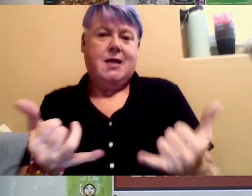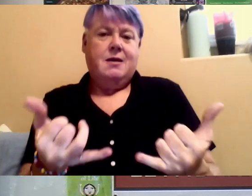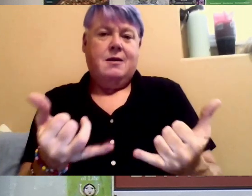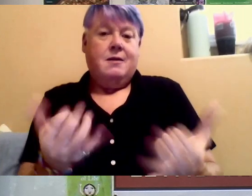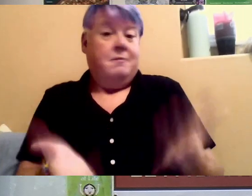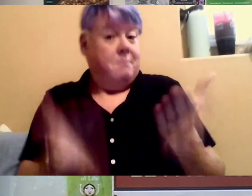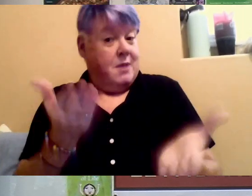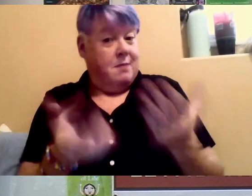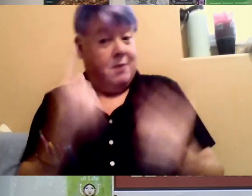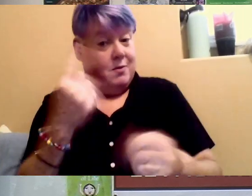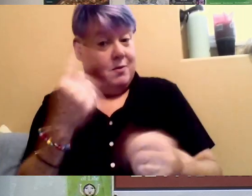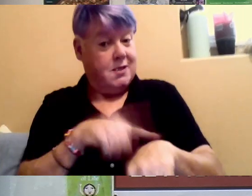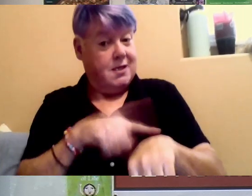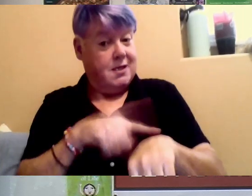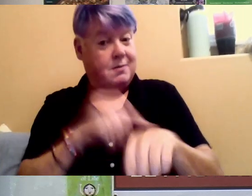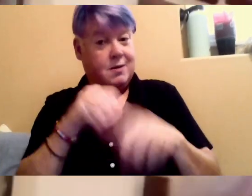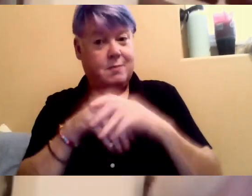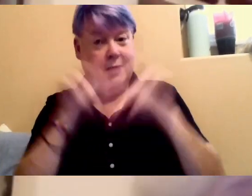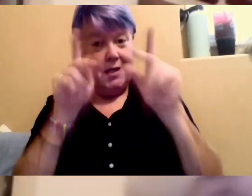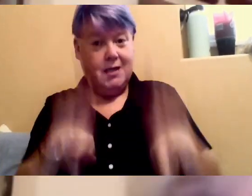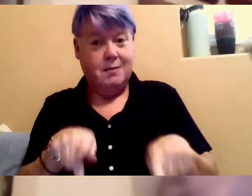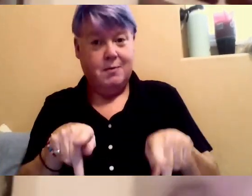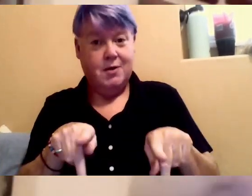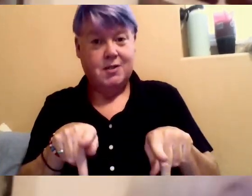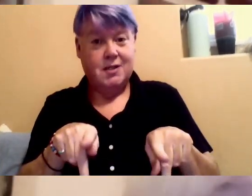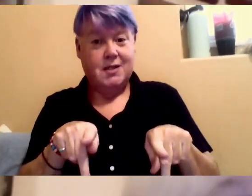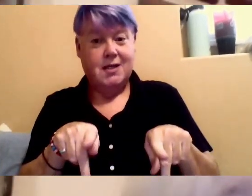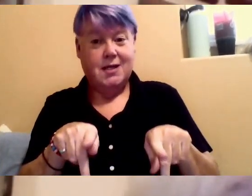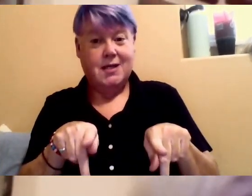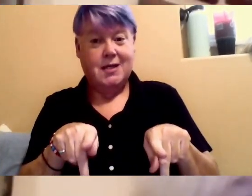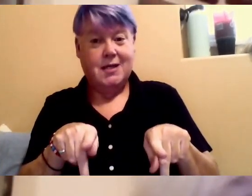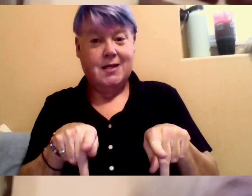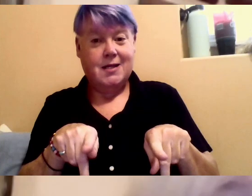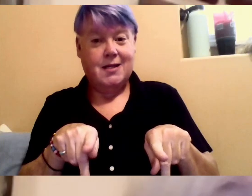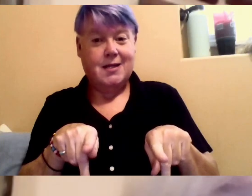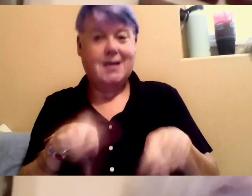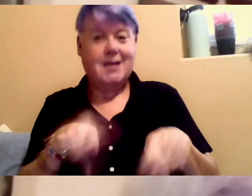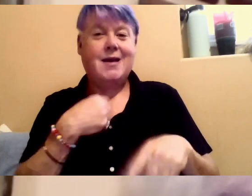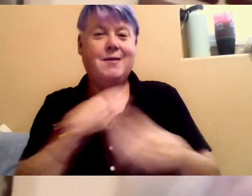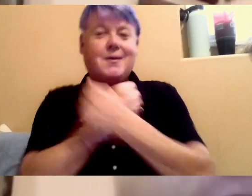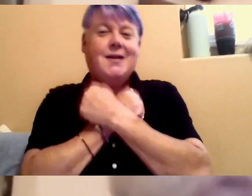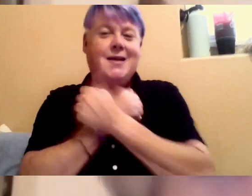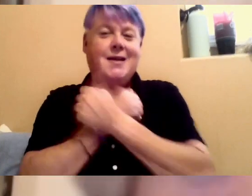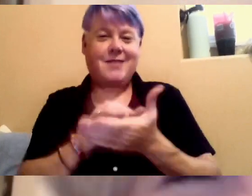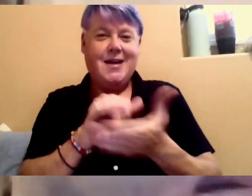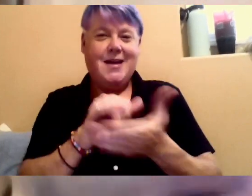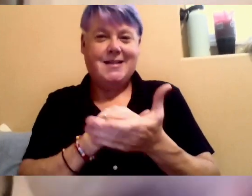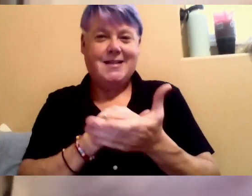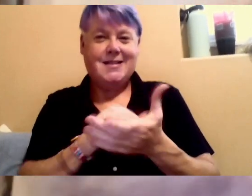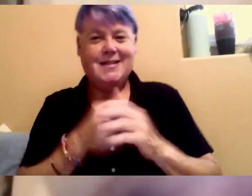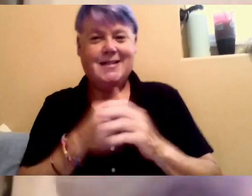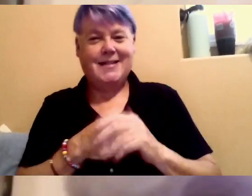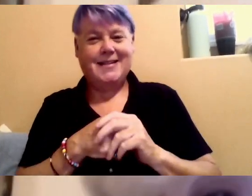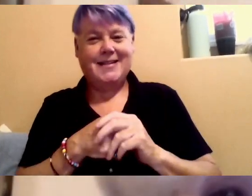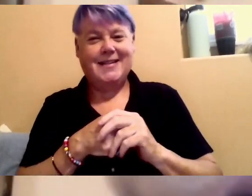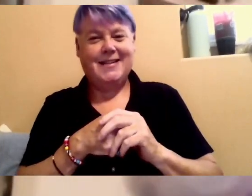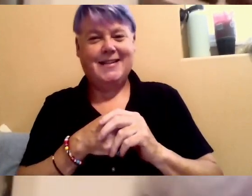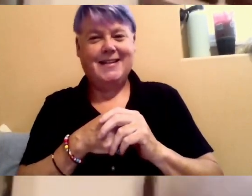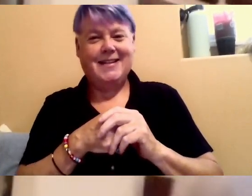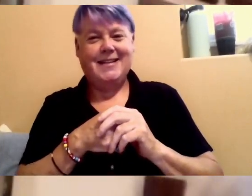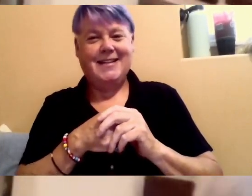time you'll be in person. Oh, wouldn't that be Come to lovely? Southern Alberta. I'd be